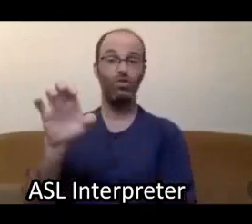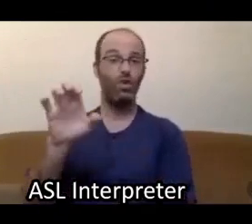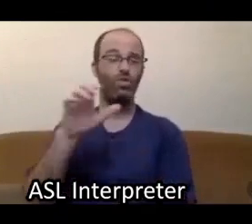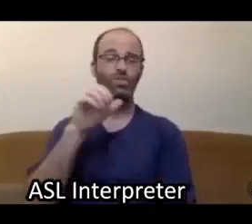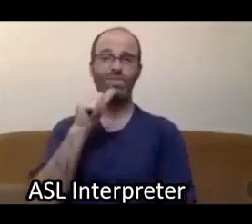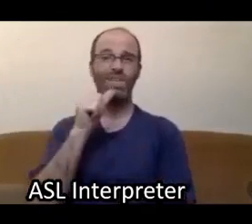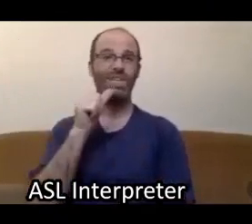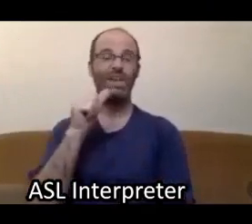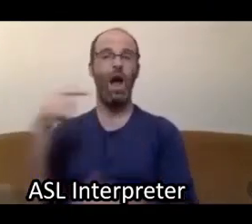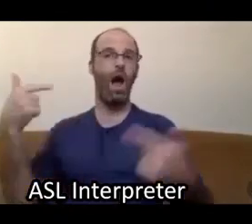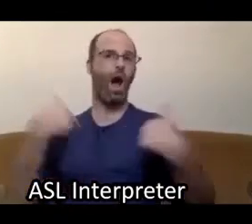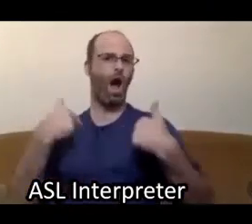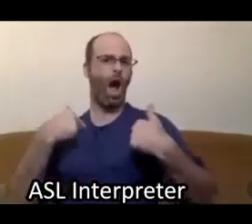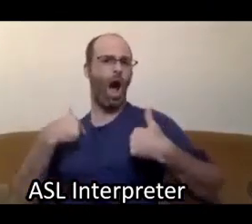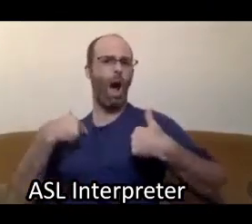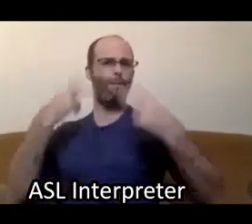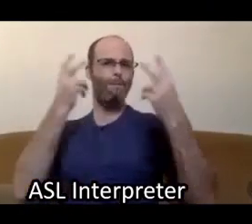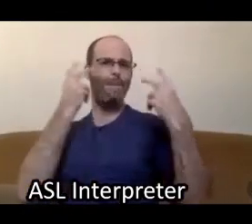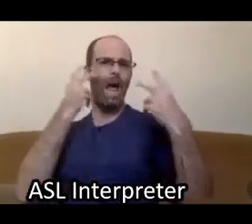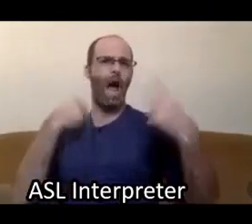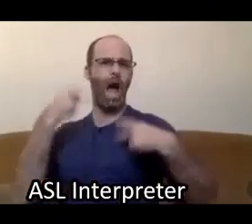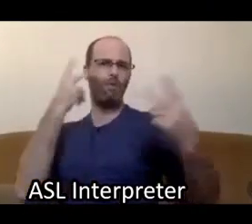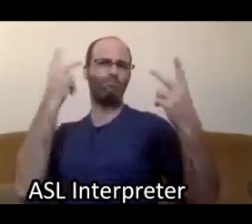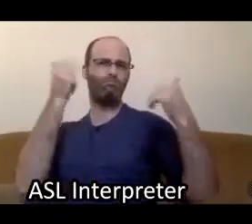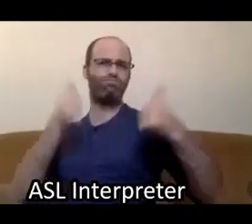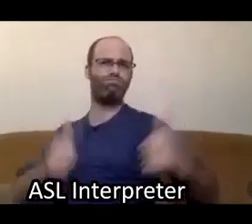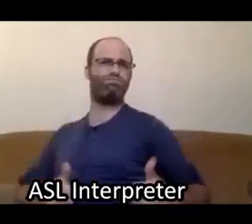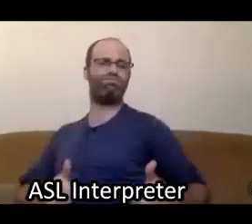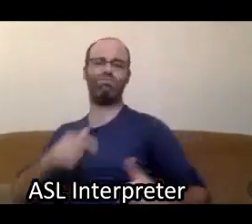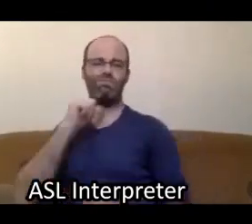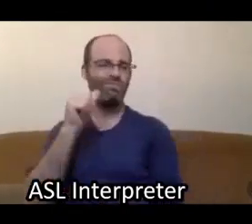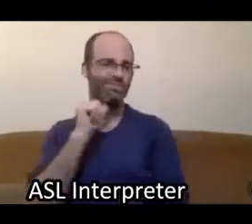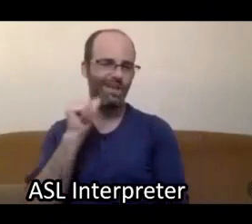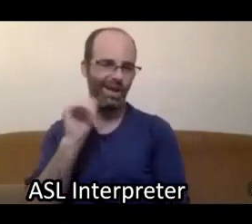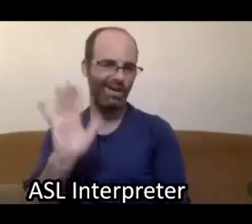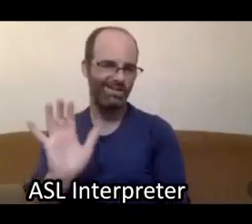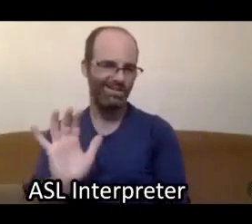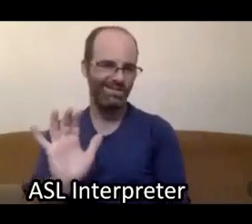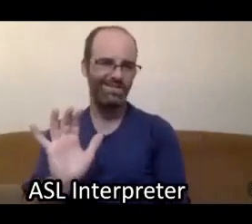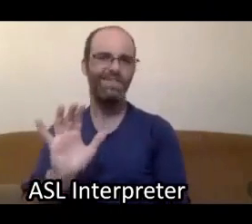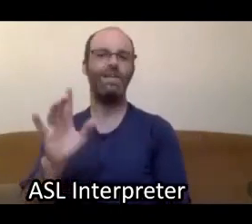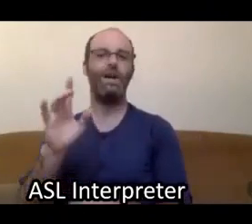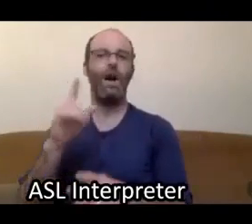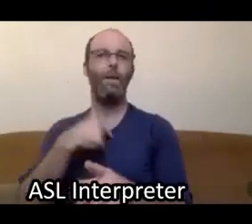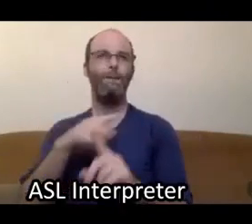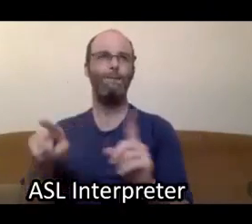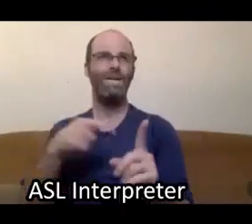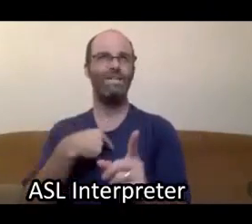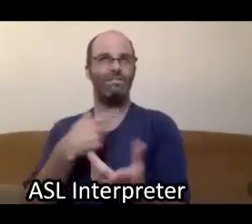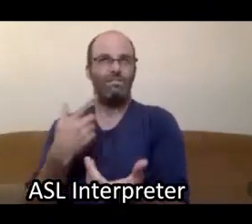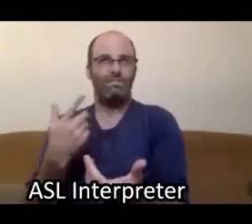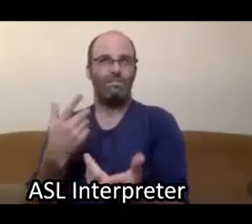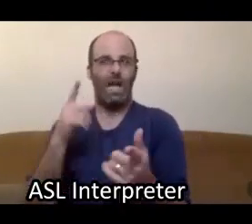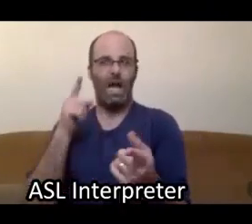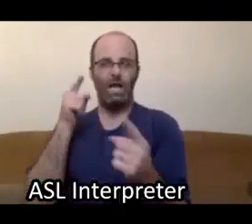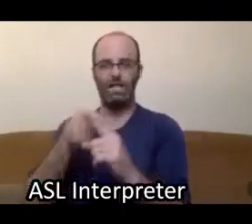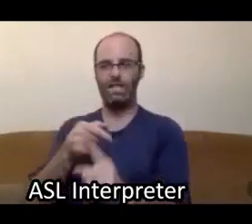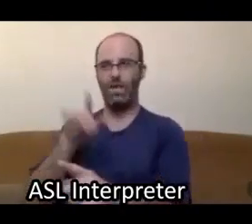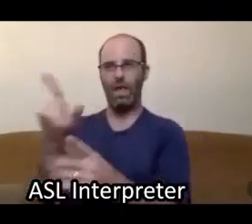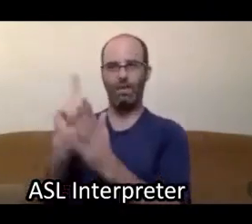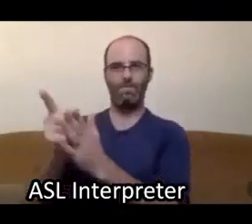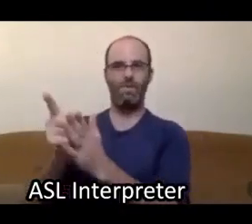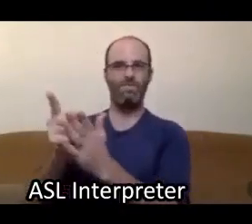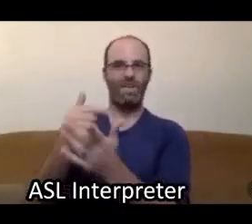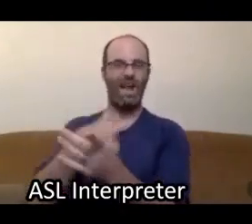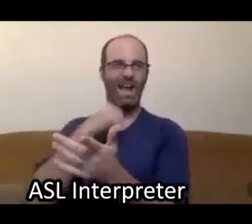impairments. I think it just, I'd kind of never thought about it before. And then